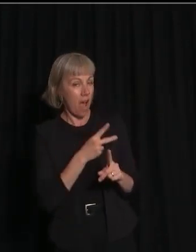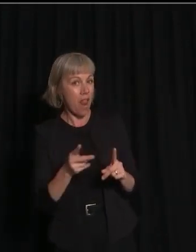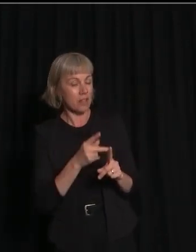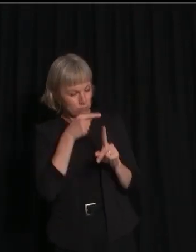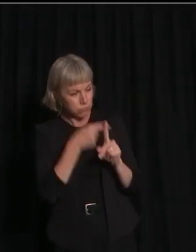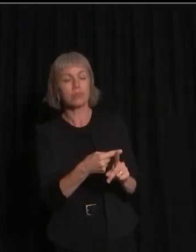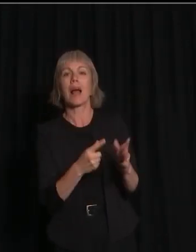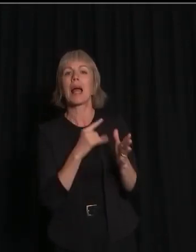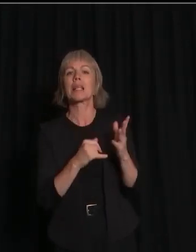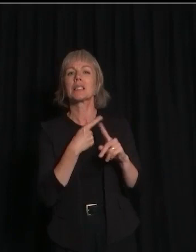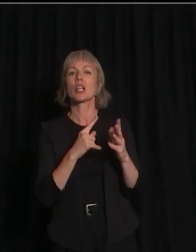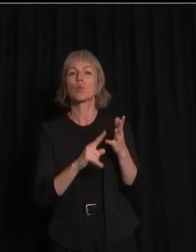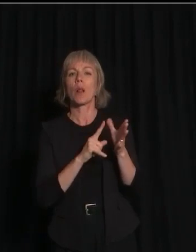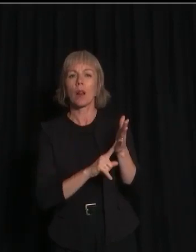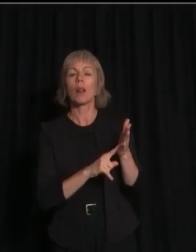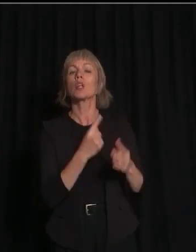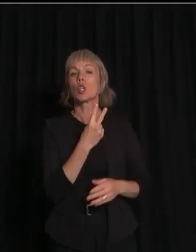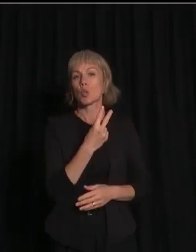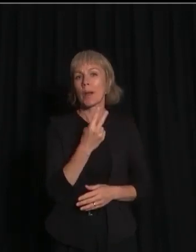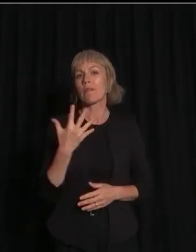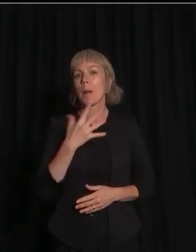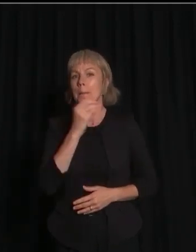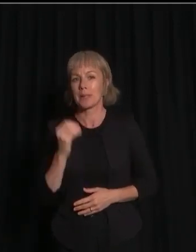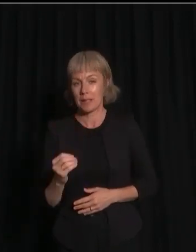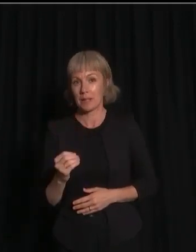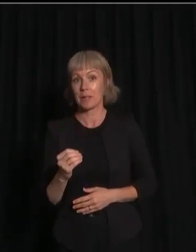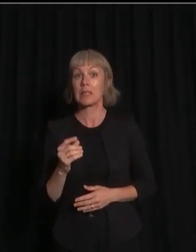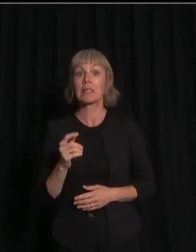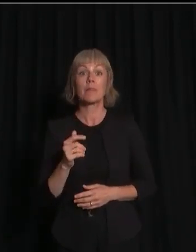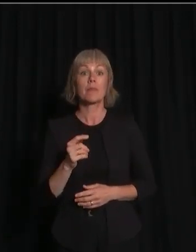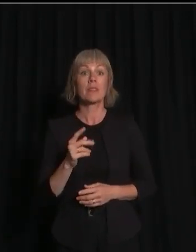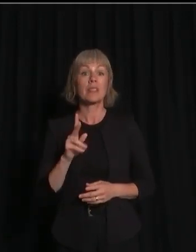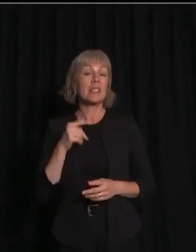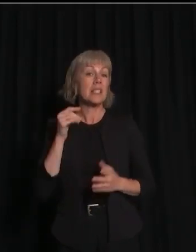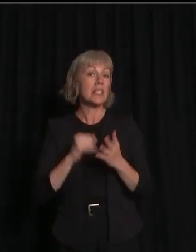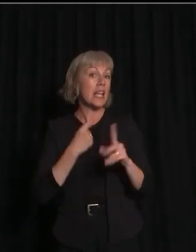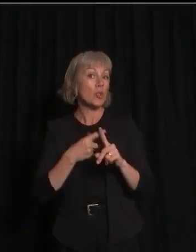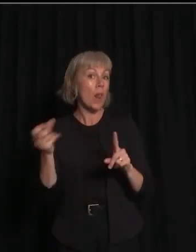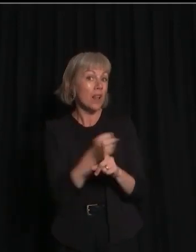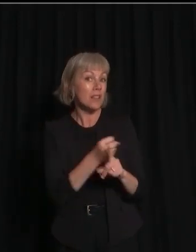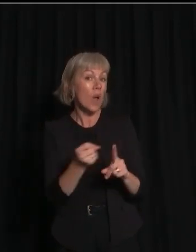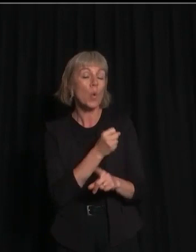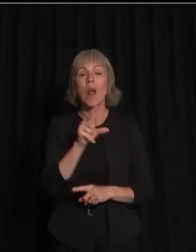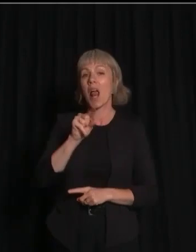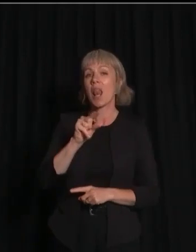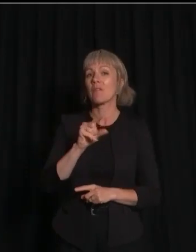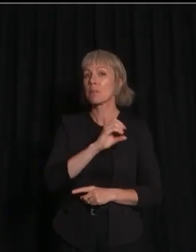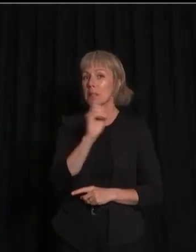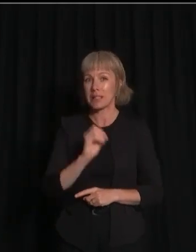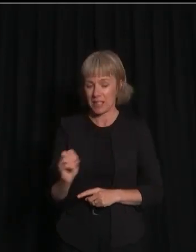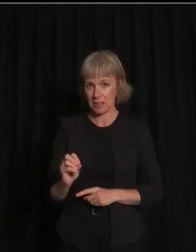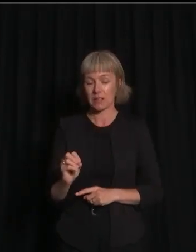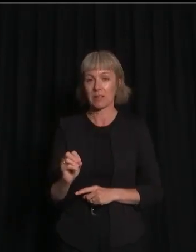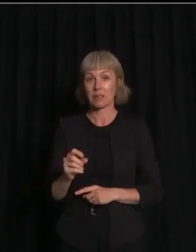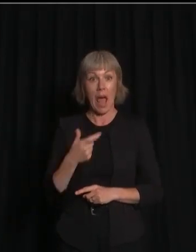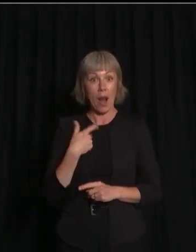about 18 to 25% of respondents. Sexual assault specifically was 11%. So these are after I have removed